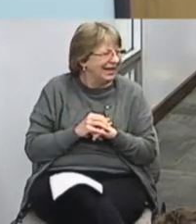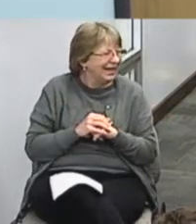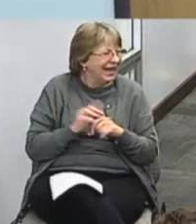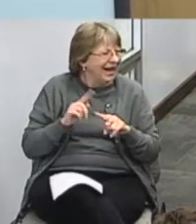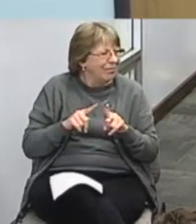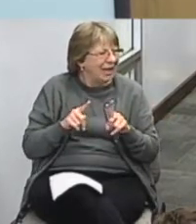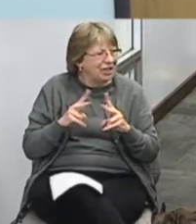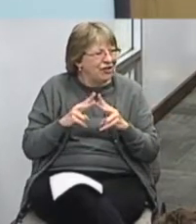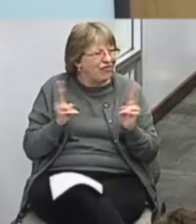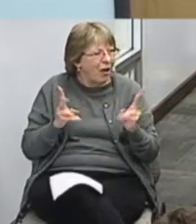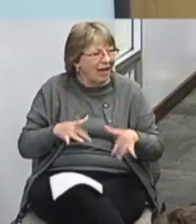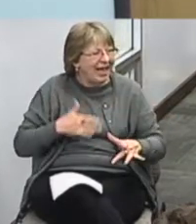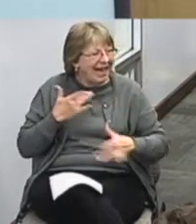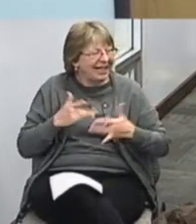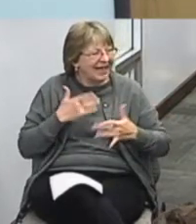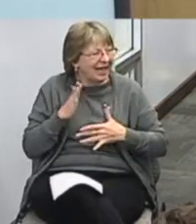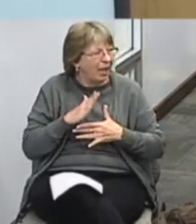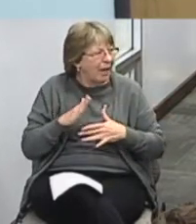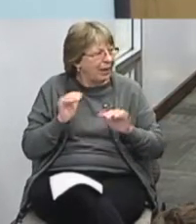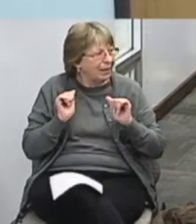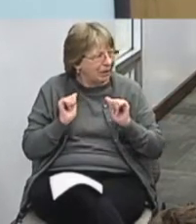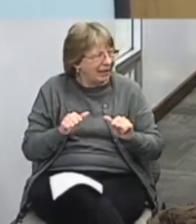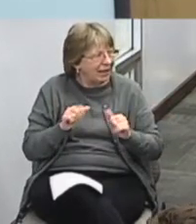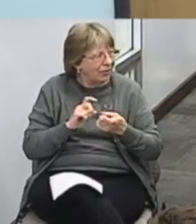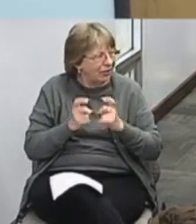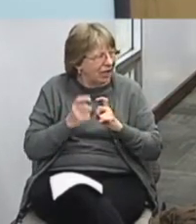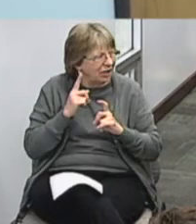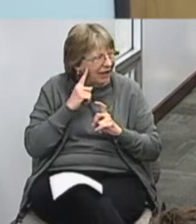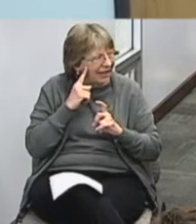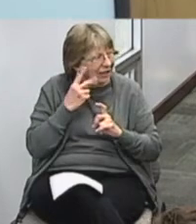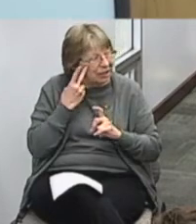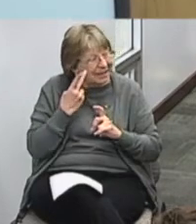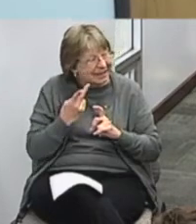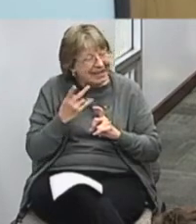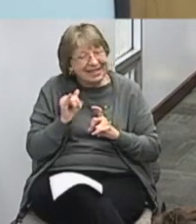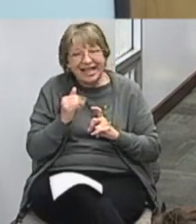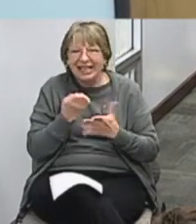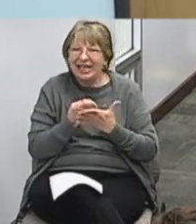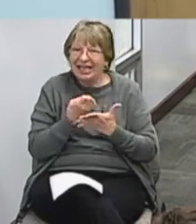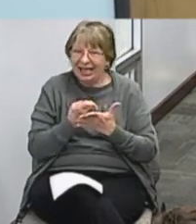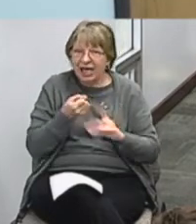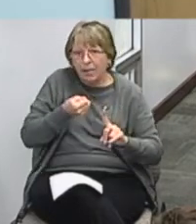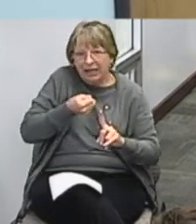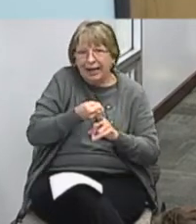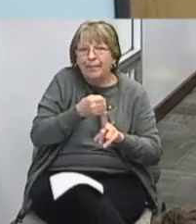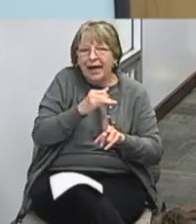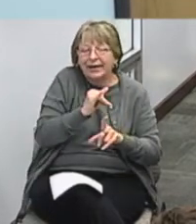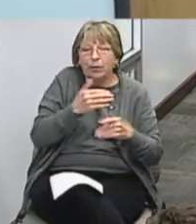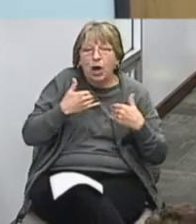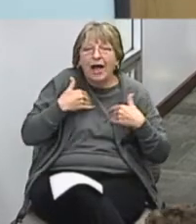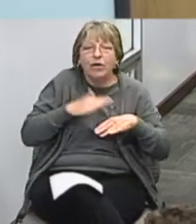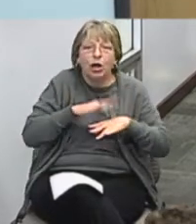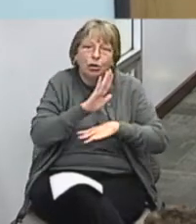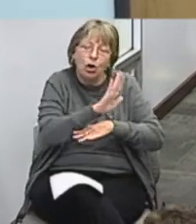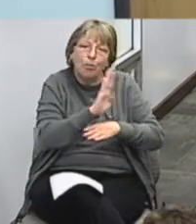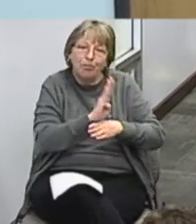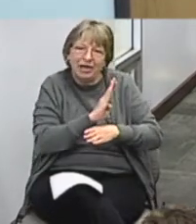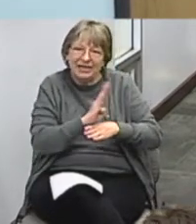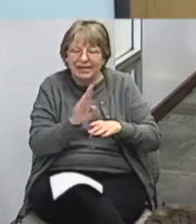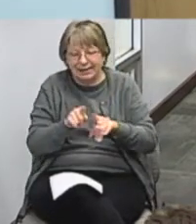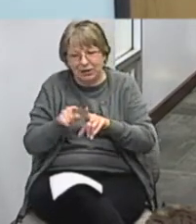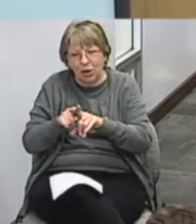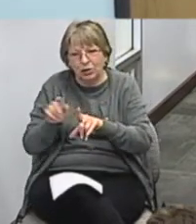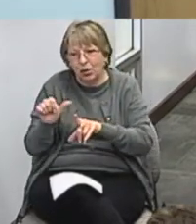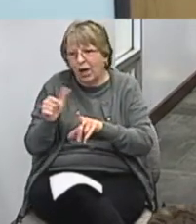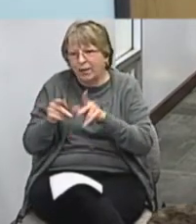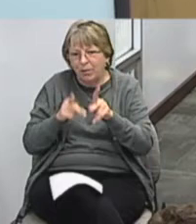But she's very excited about the potential change because I think she sees the economic impact that it could have on her business as well as other